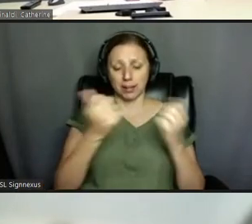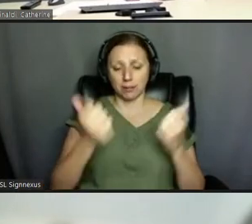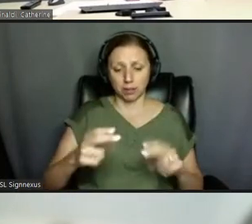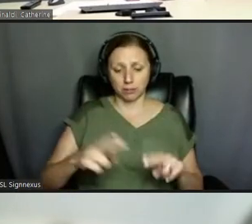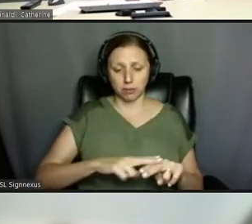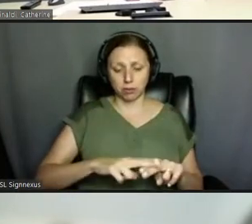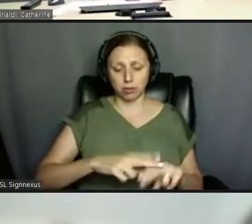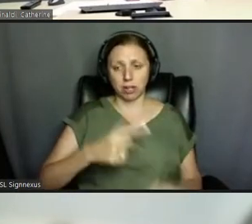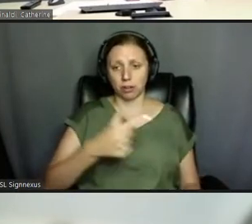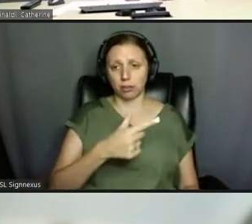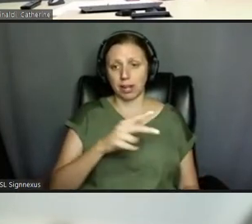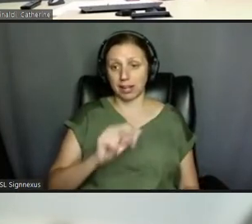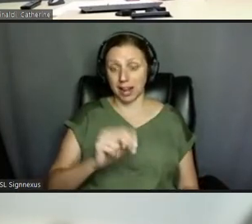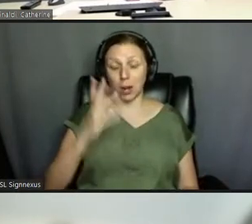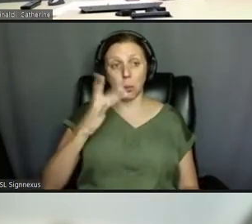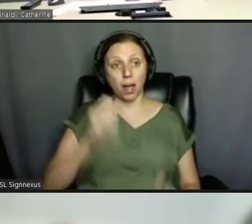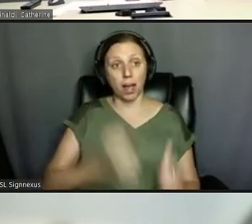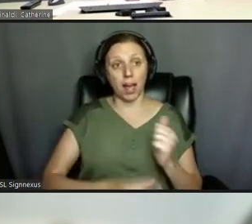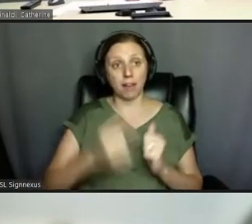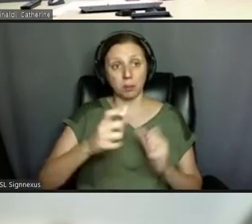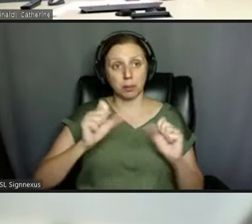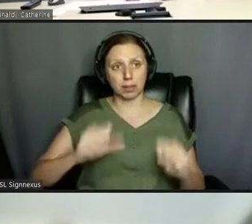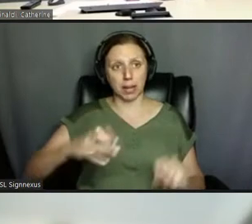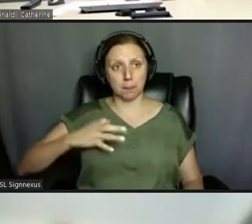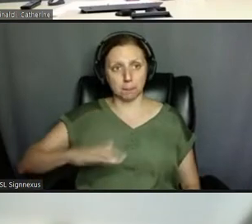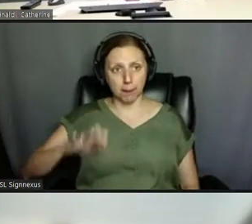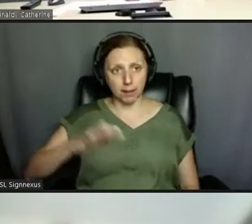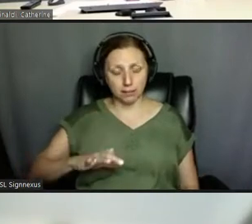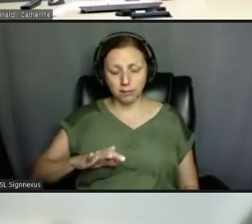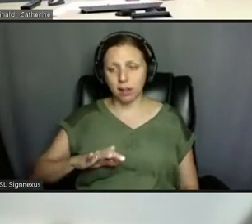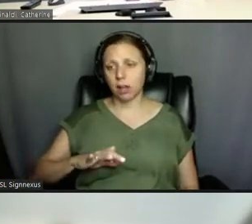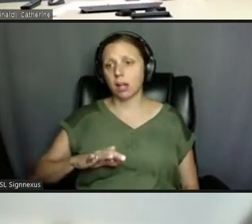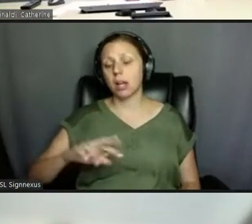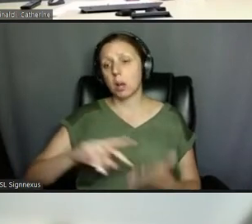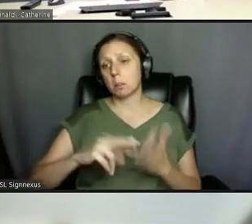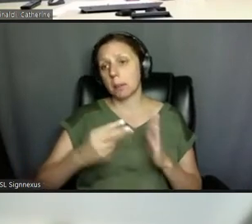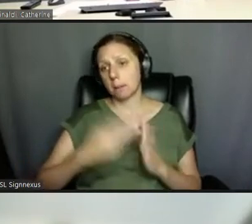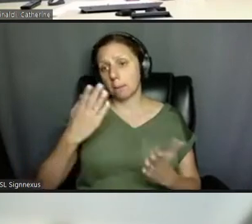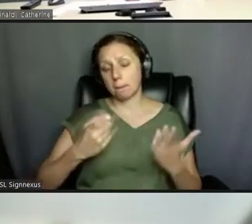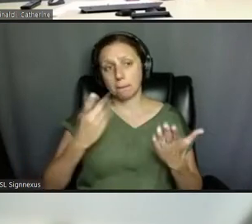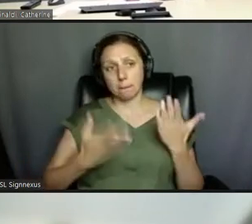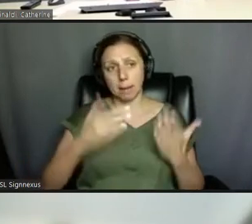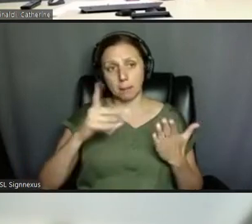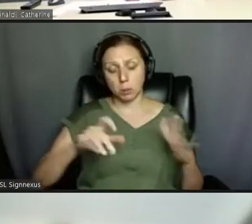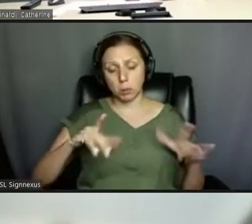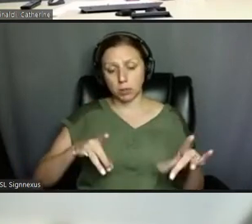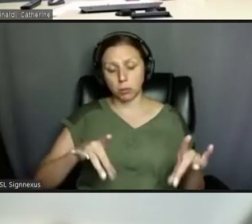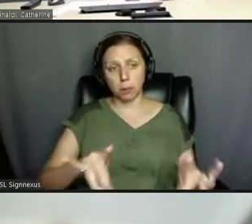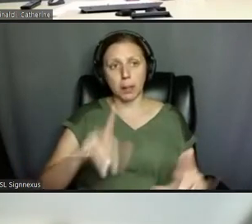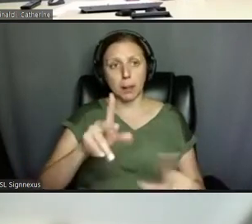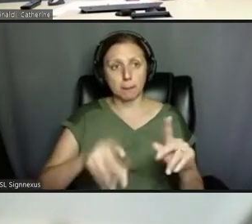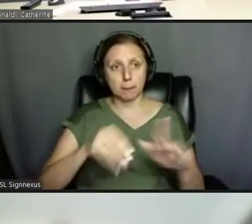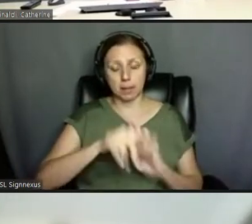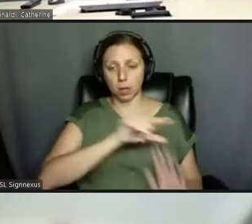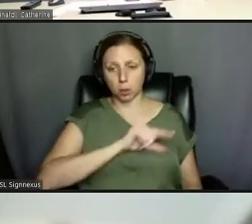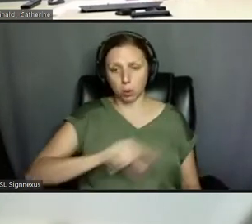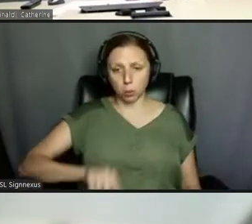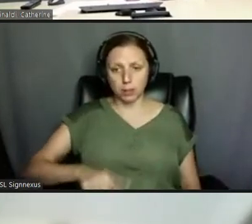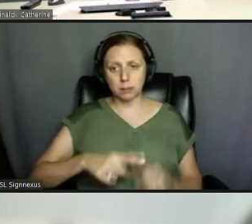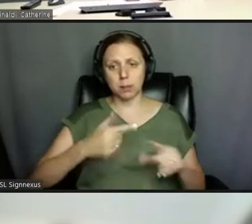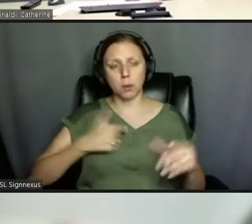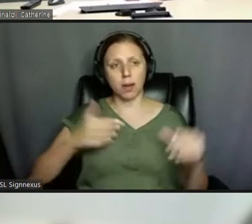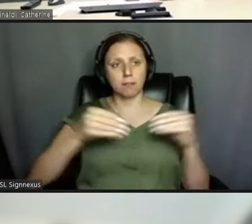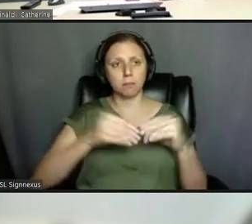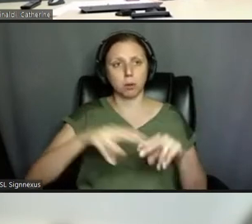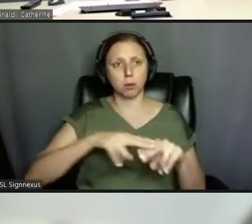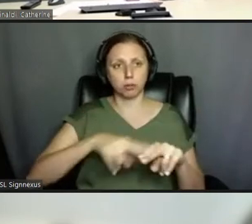Great Neck so that everyone benefits. You know, I mean, you might have to pick up some people in Queens, but you're getting more train service, at